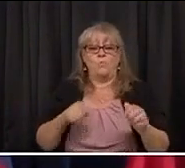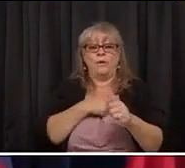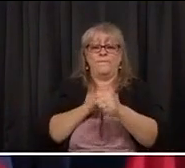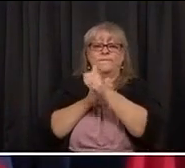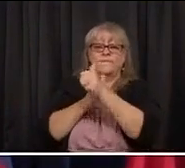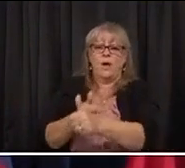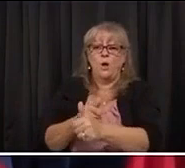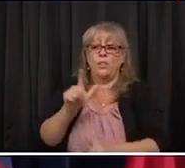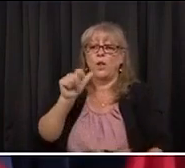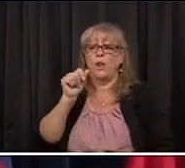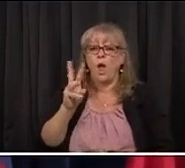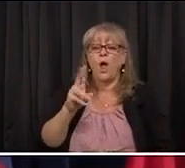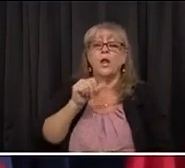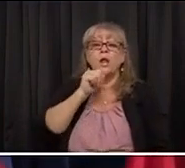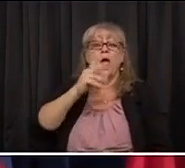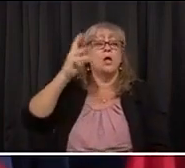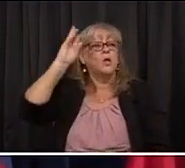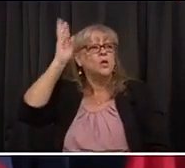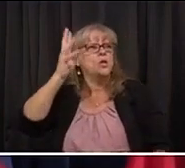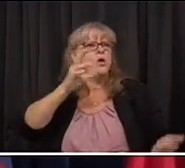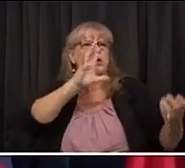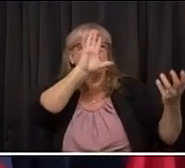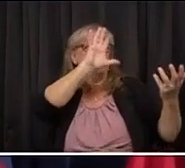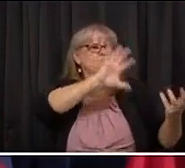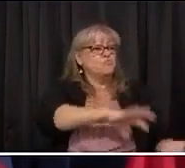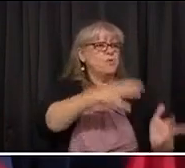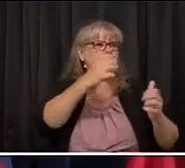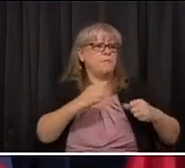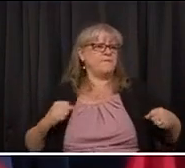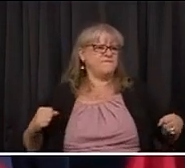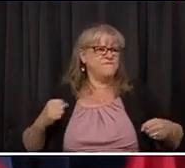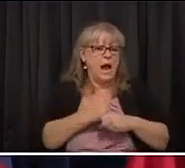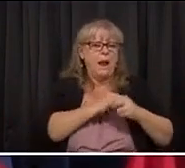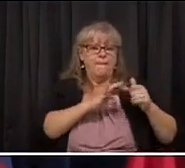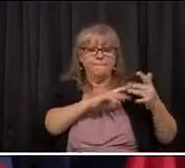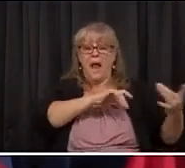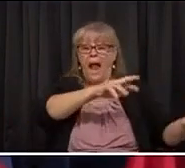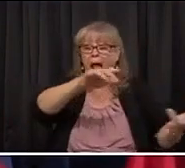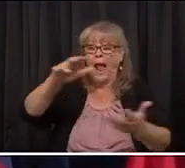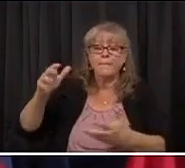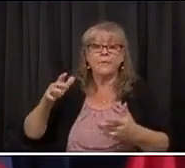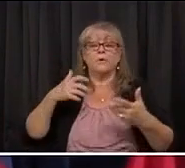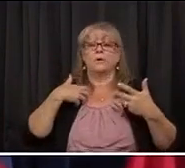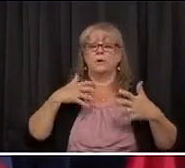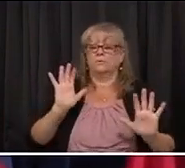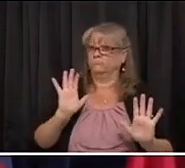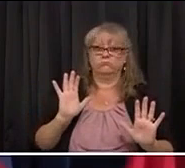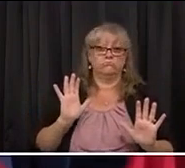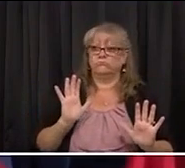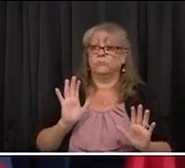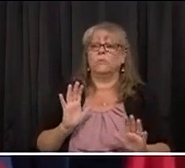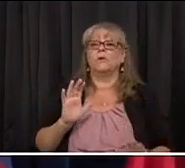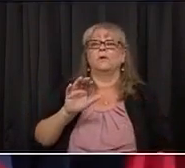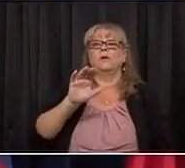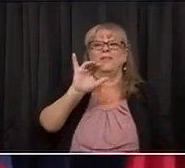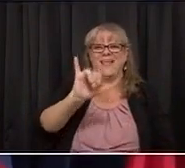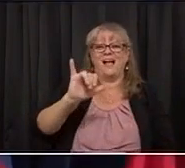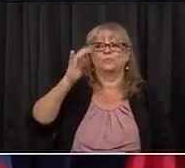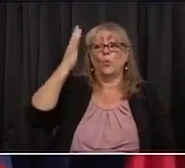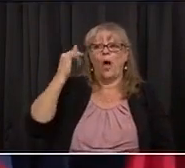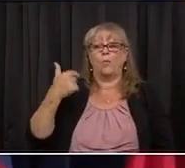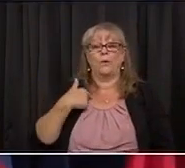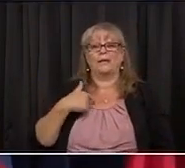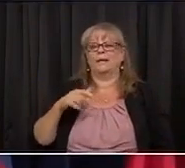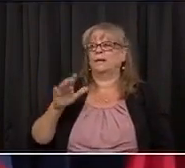the law and fight with federal troops. So that is kind of what guides our actions. So I think that's all